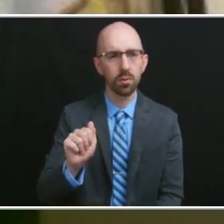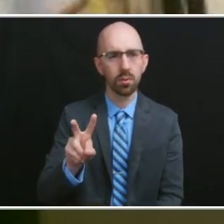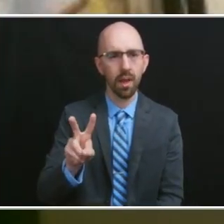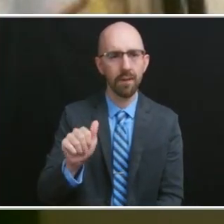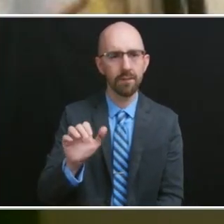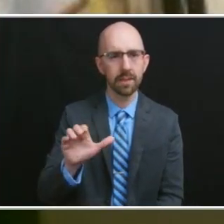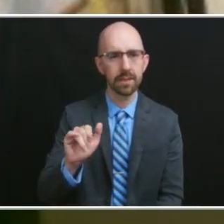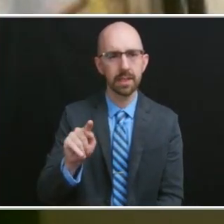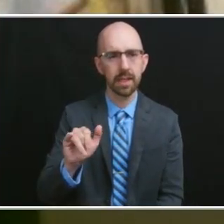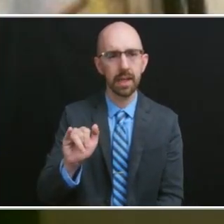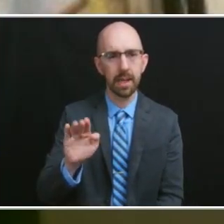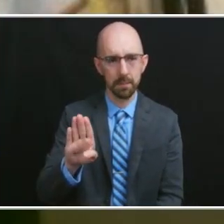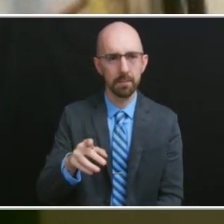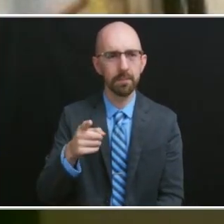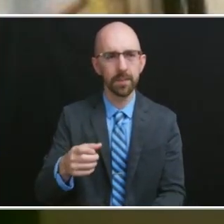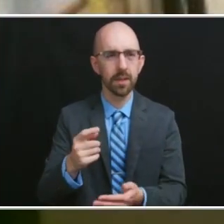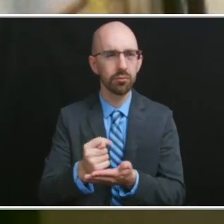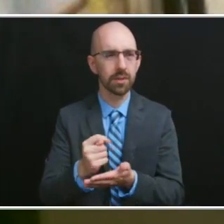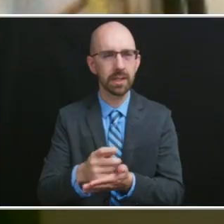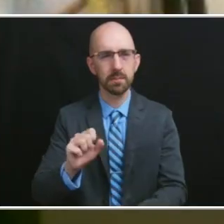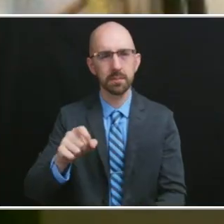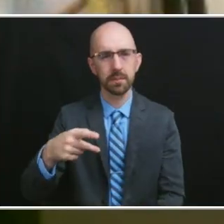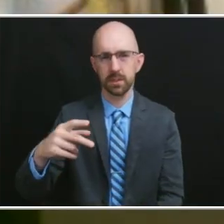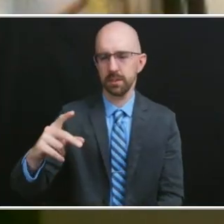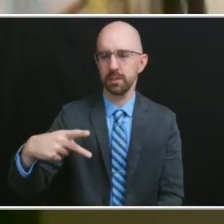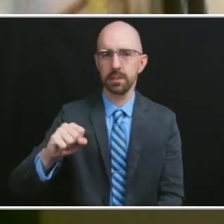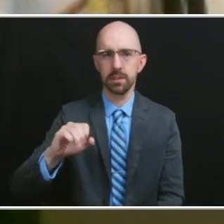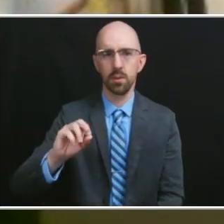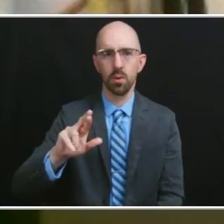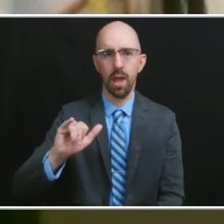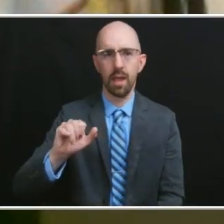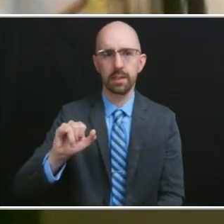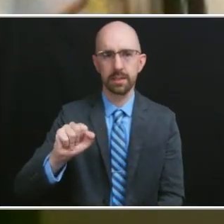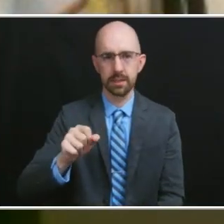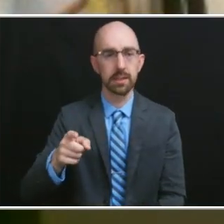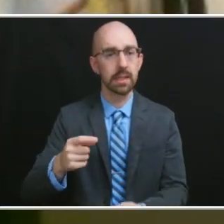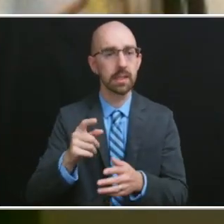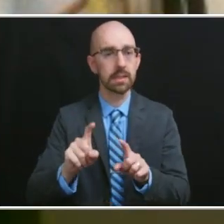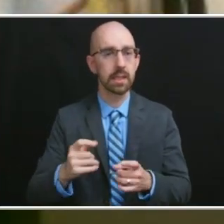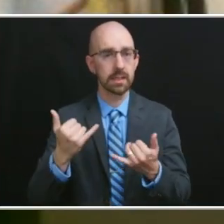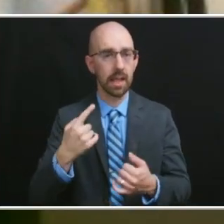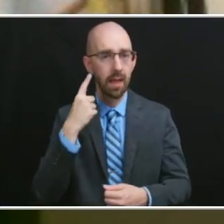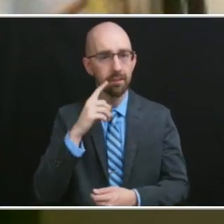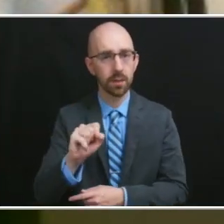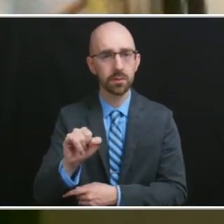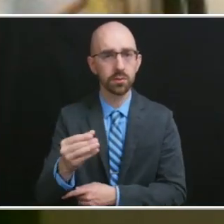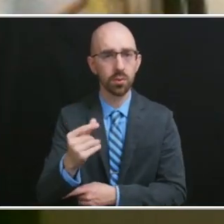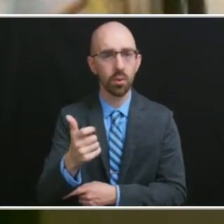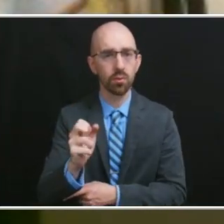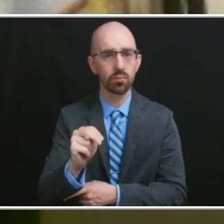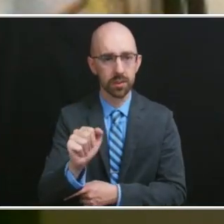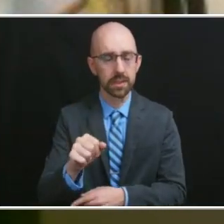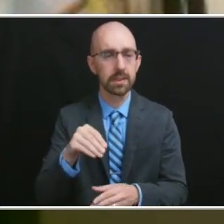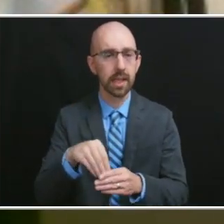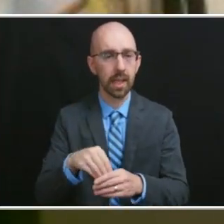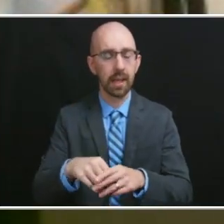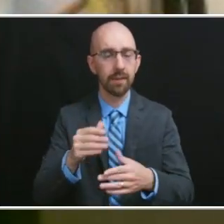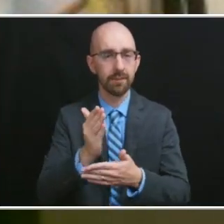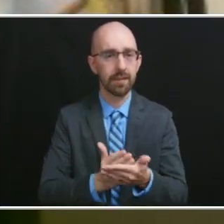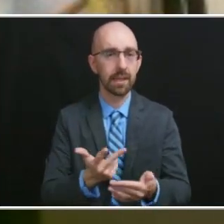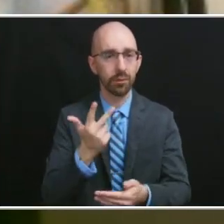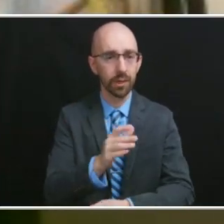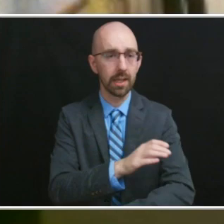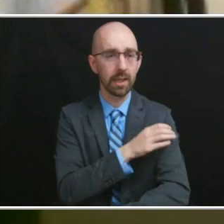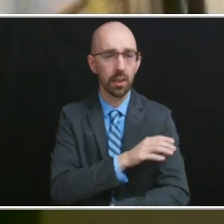treat psoriasis. And what it does, it's being tested now for Sjögren's in a phase 3 clinical trial, and the